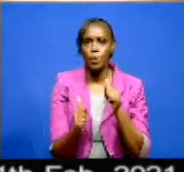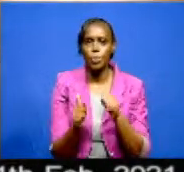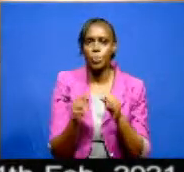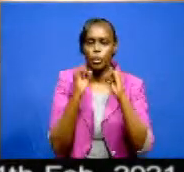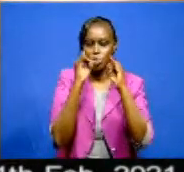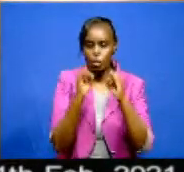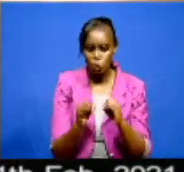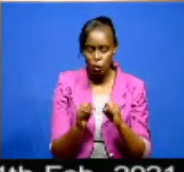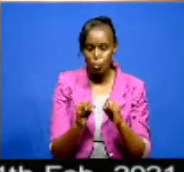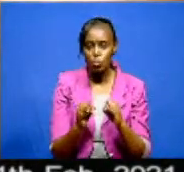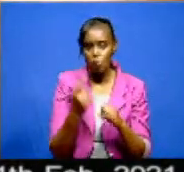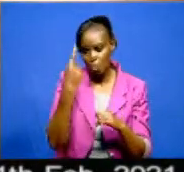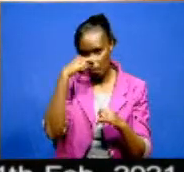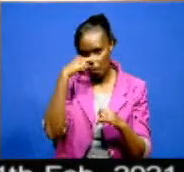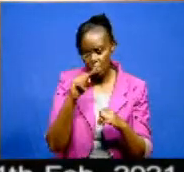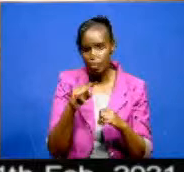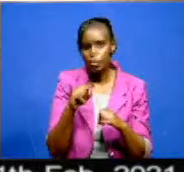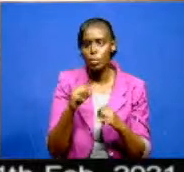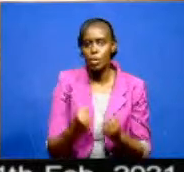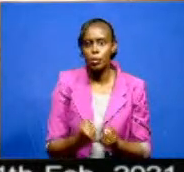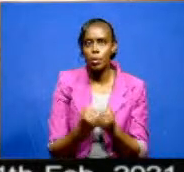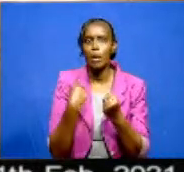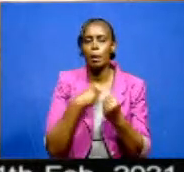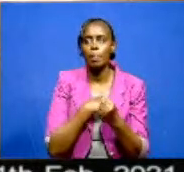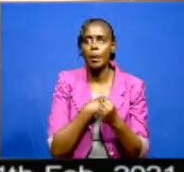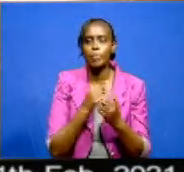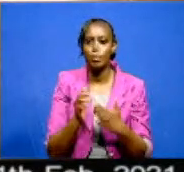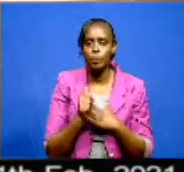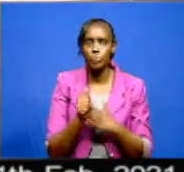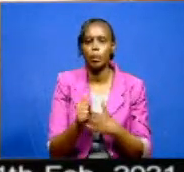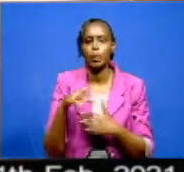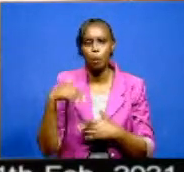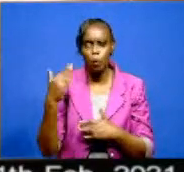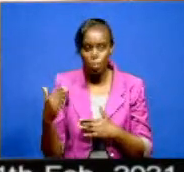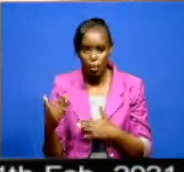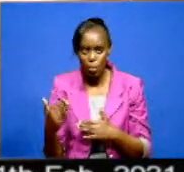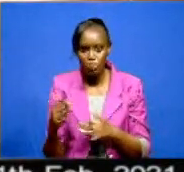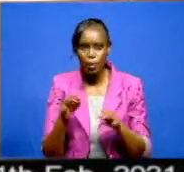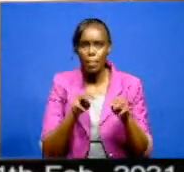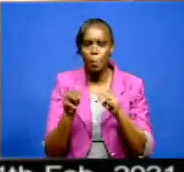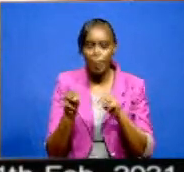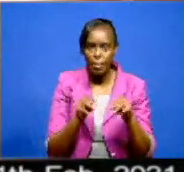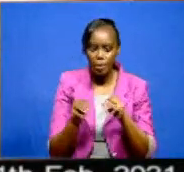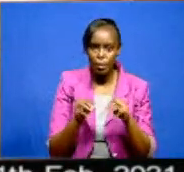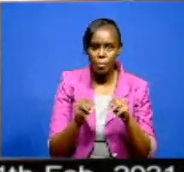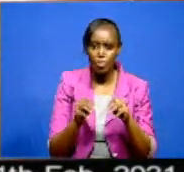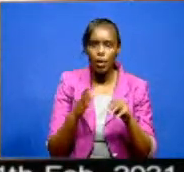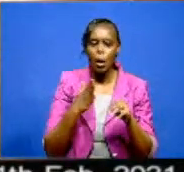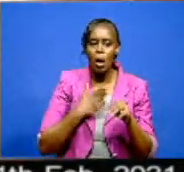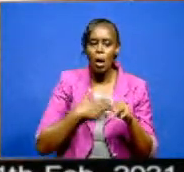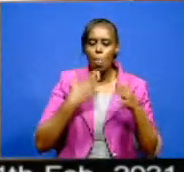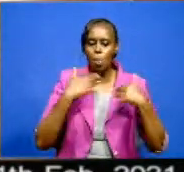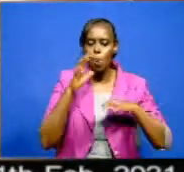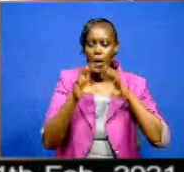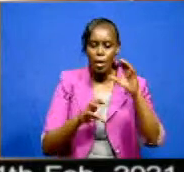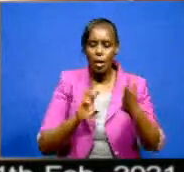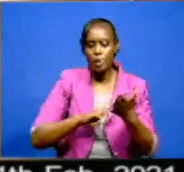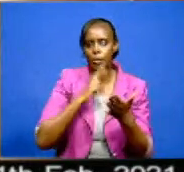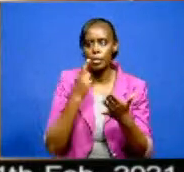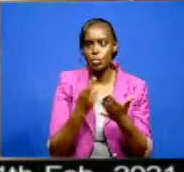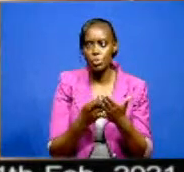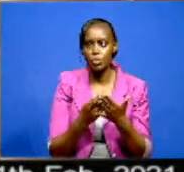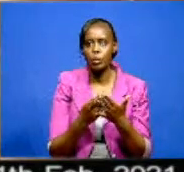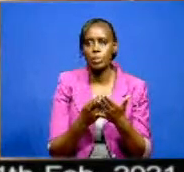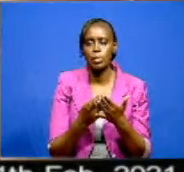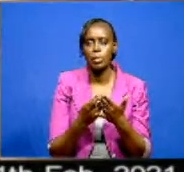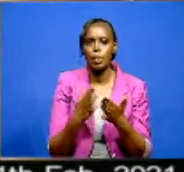wildlife policy, and this will enable us to be a leader, as we have always been, in management of our wildlife resources in this republic. Madam